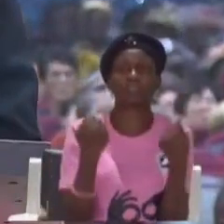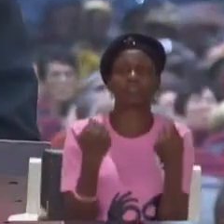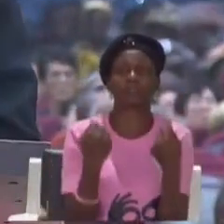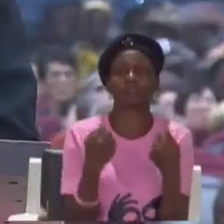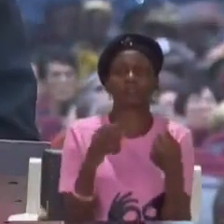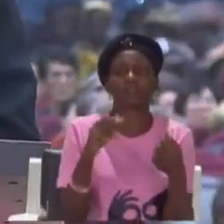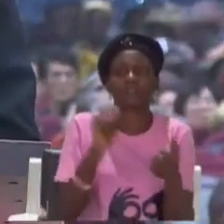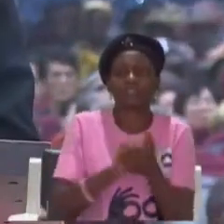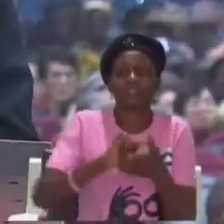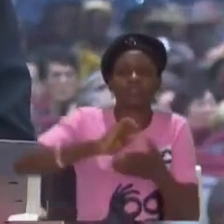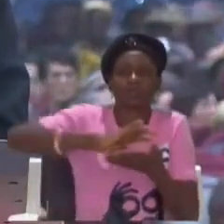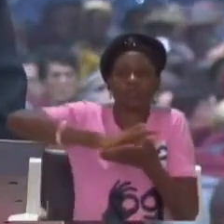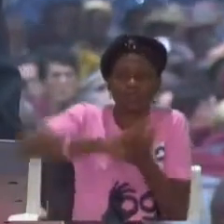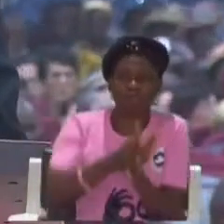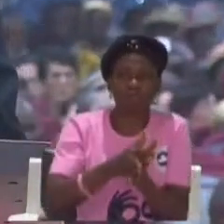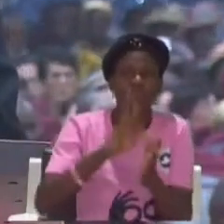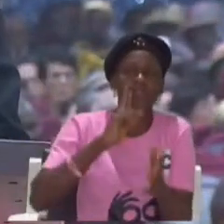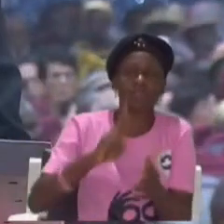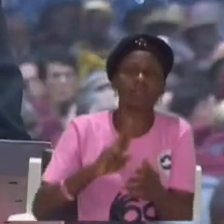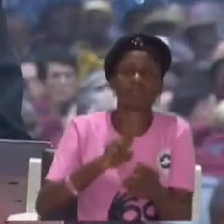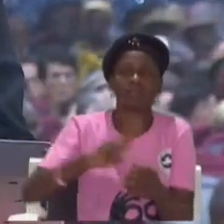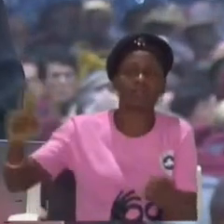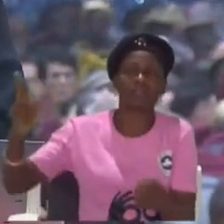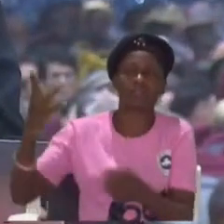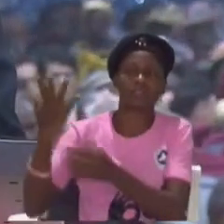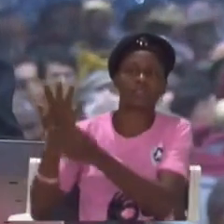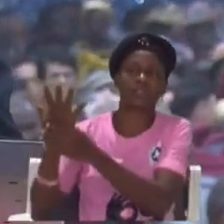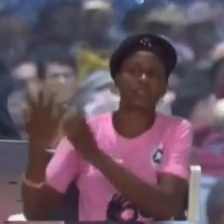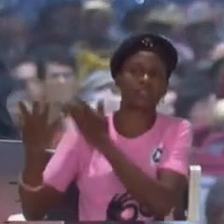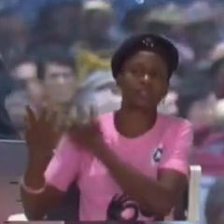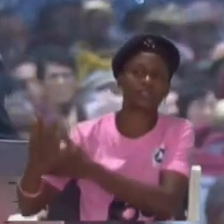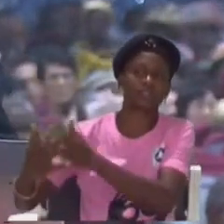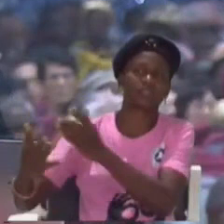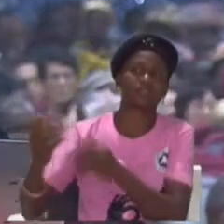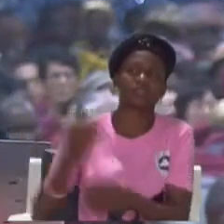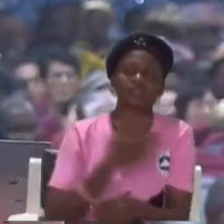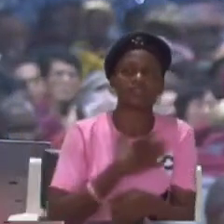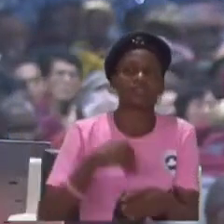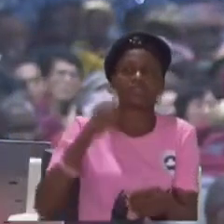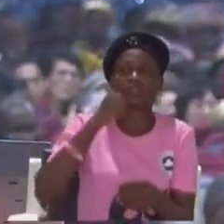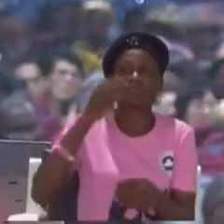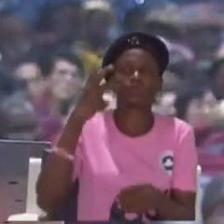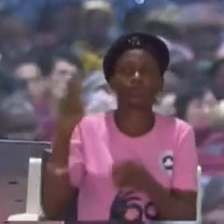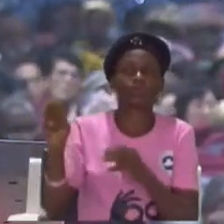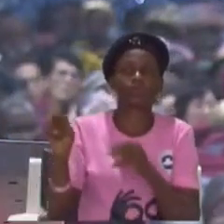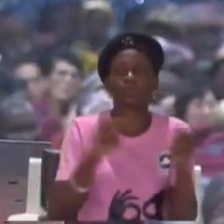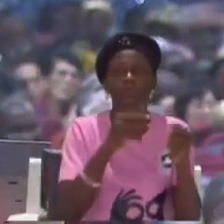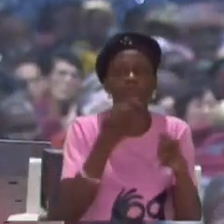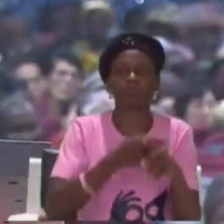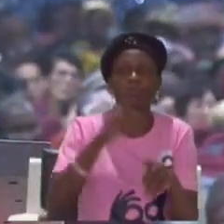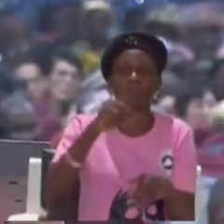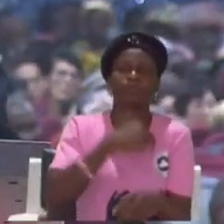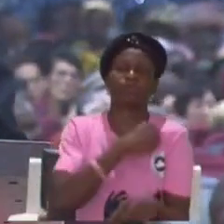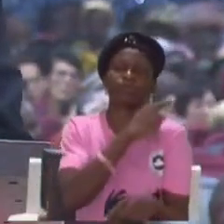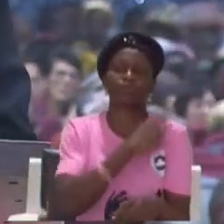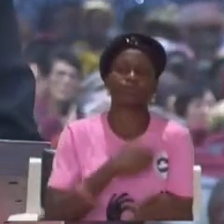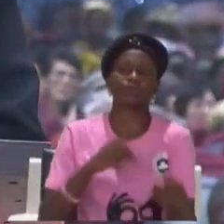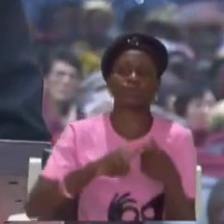that crushed her right hand, and she was moved from one hospital to